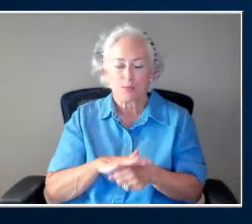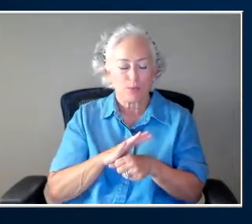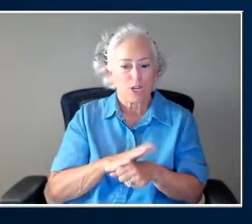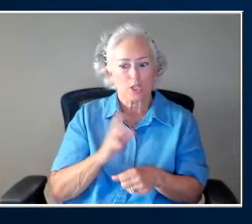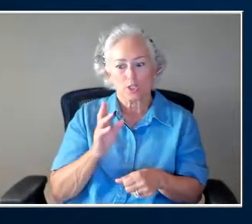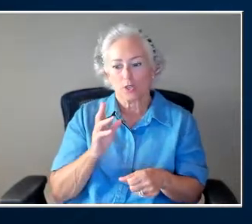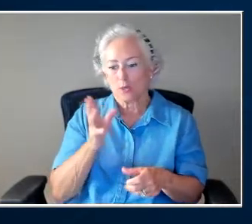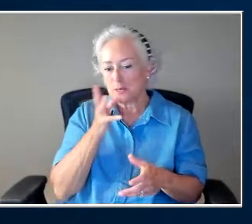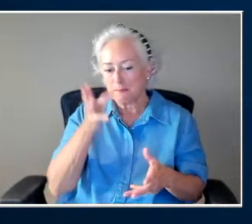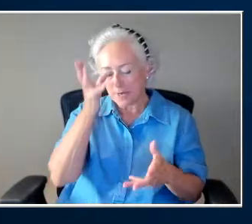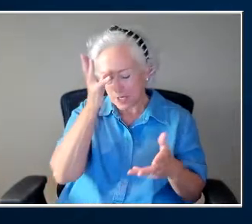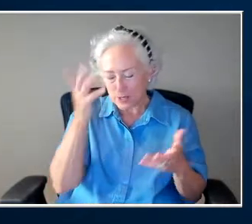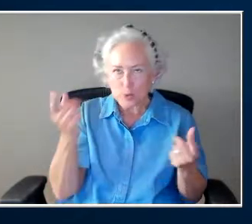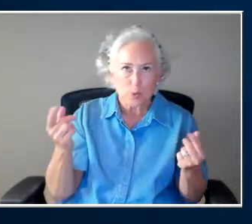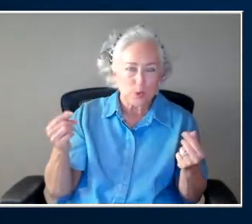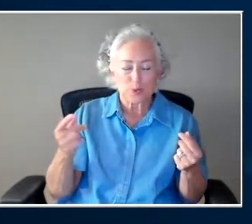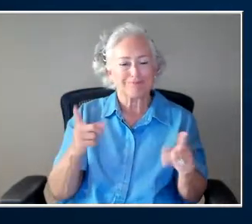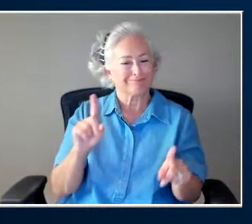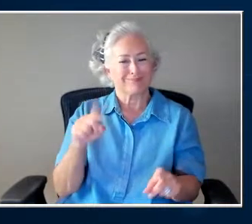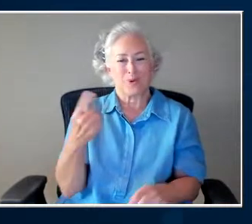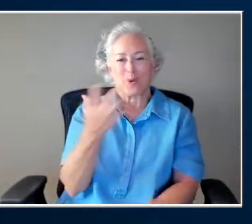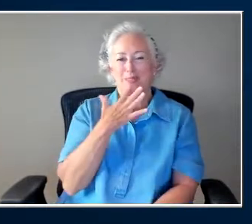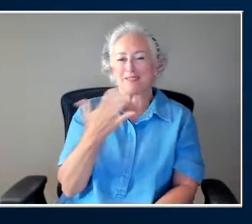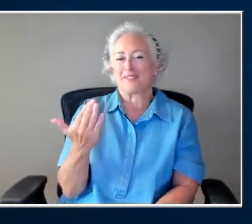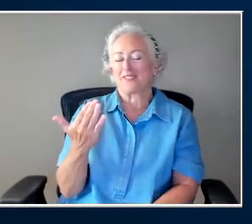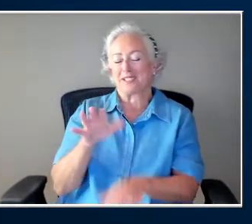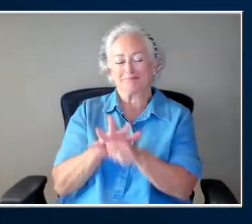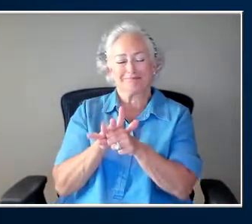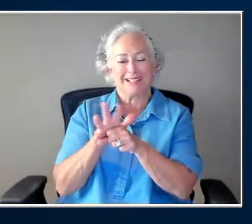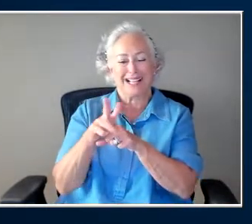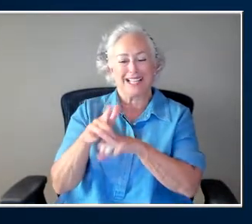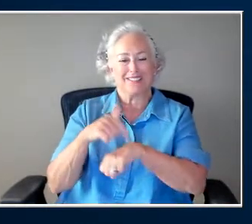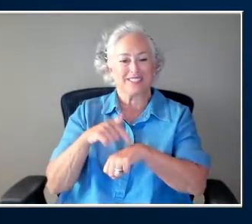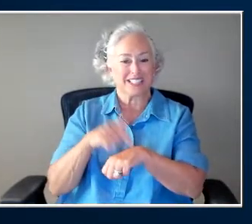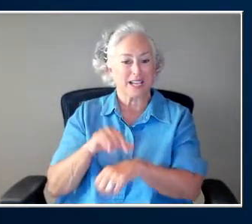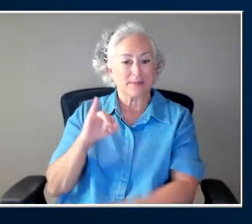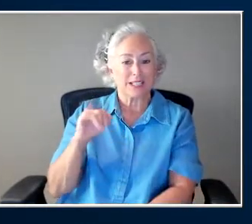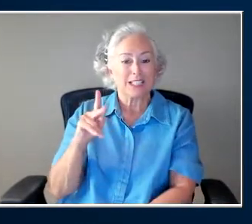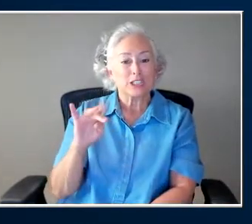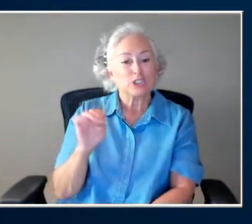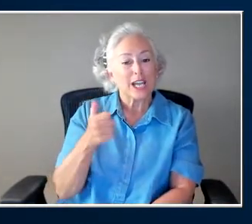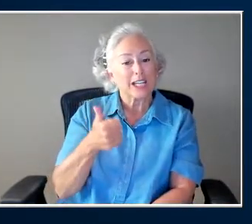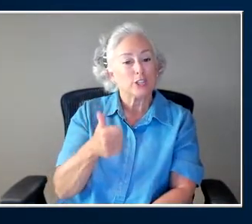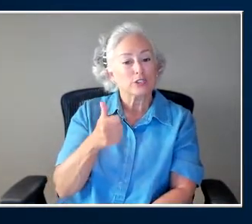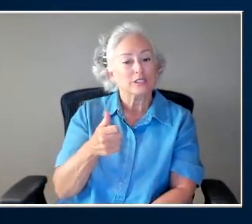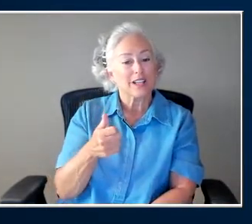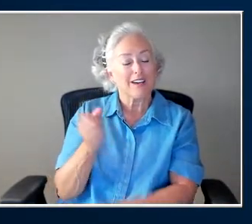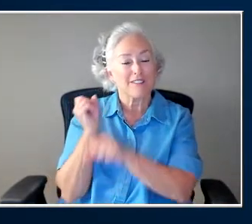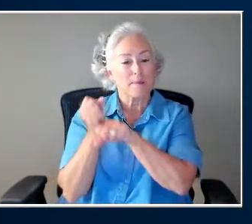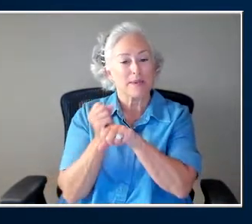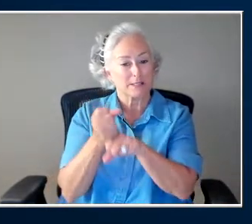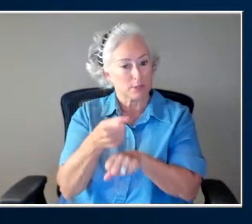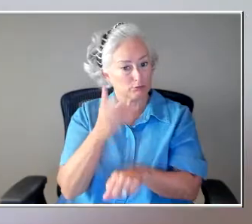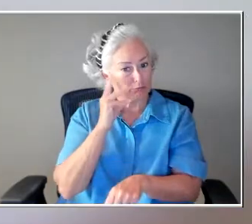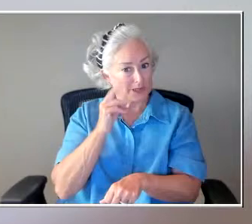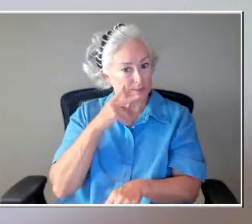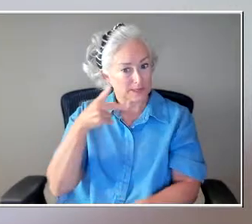15? You've got plenty of time. Jake, you played baseball yourself. Did you ever go through PT yourself for an